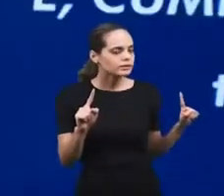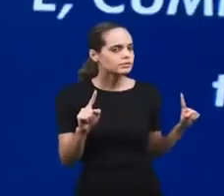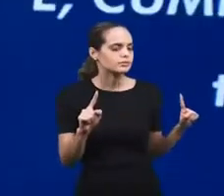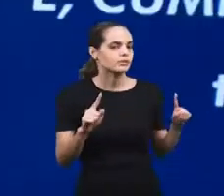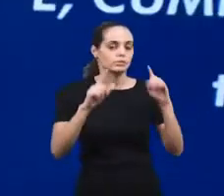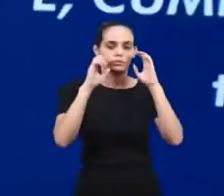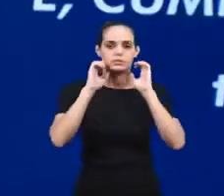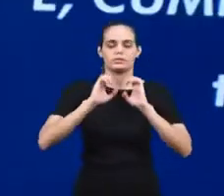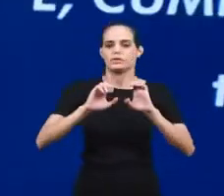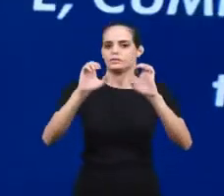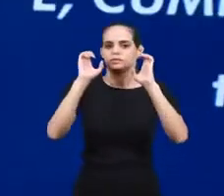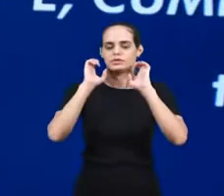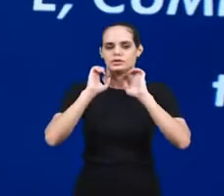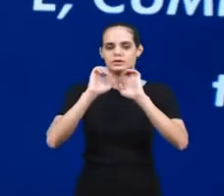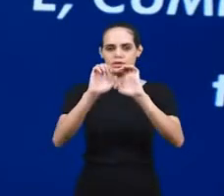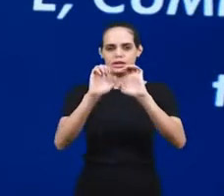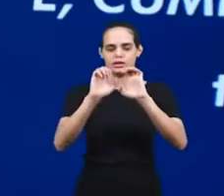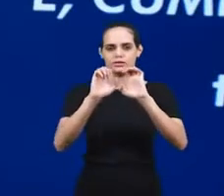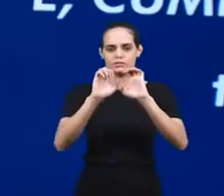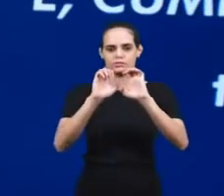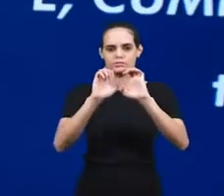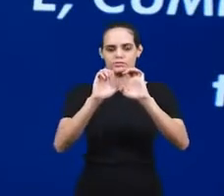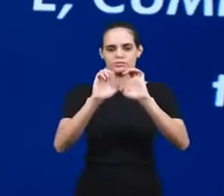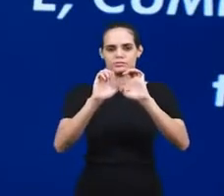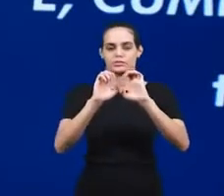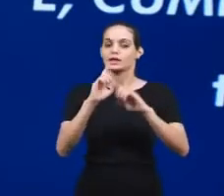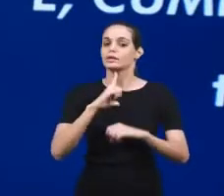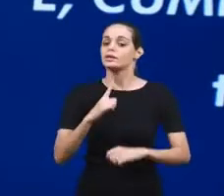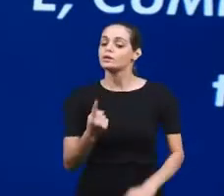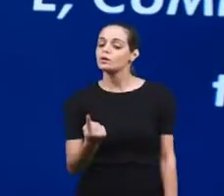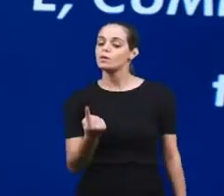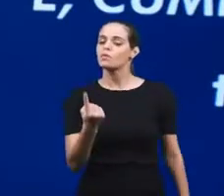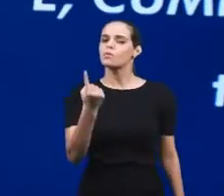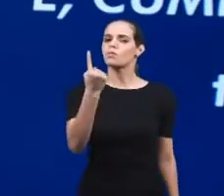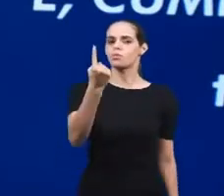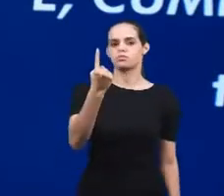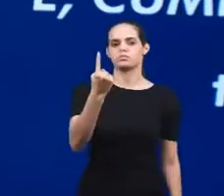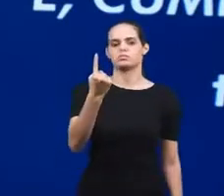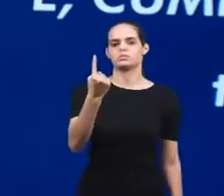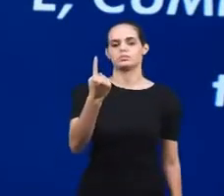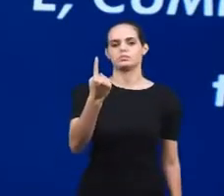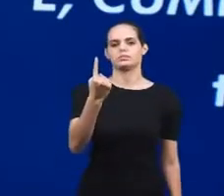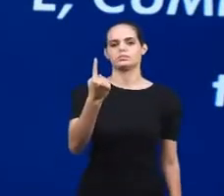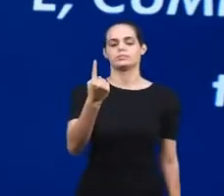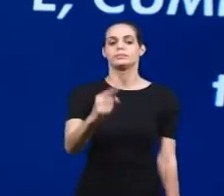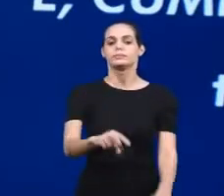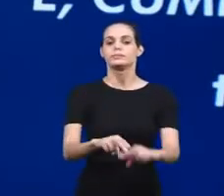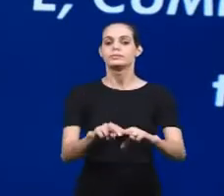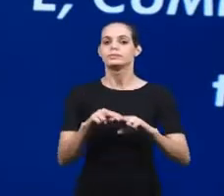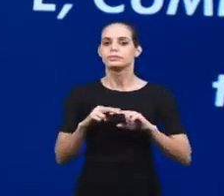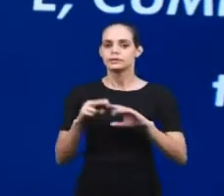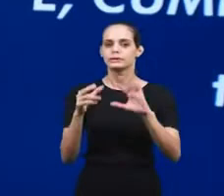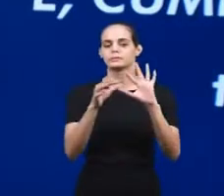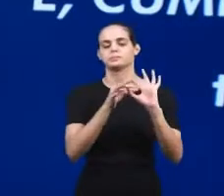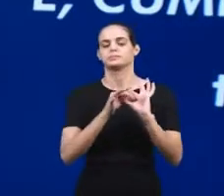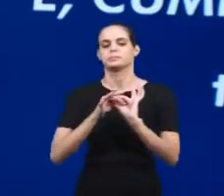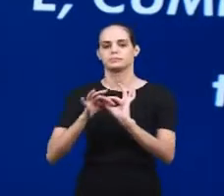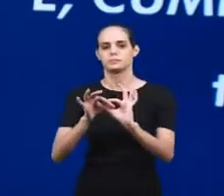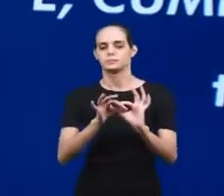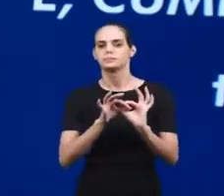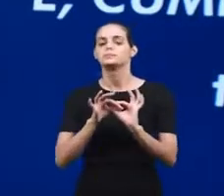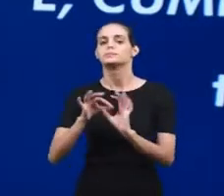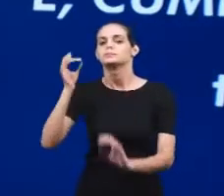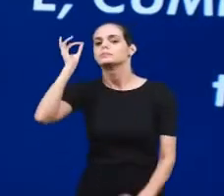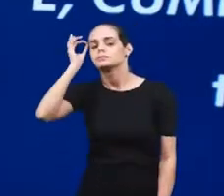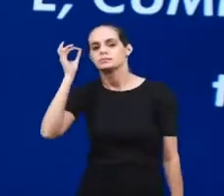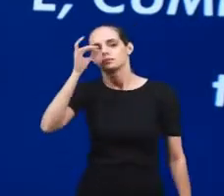concepts. Those are all possible, but in the gospel, there is only unity through the fellowship,